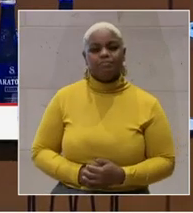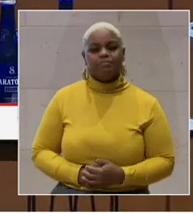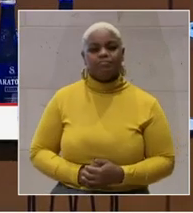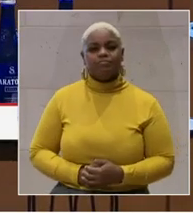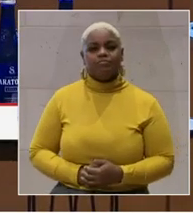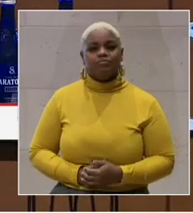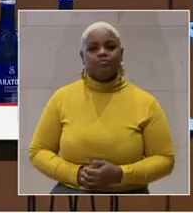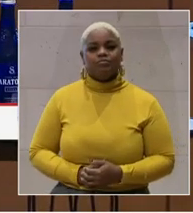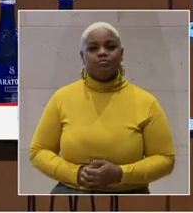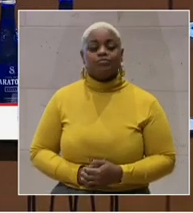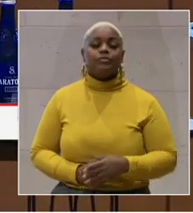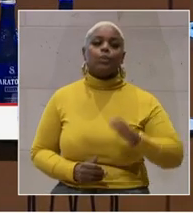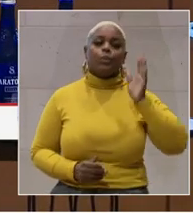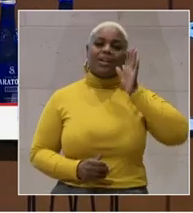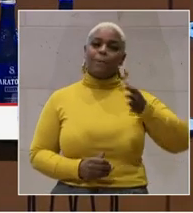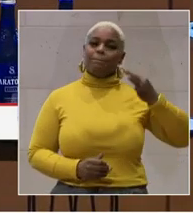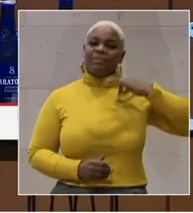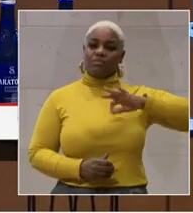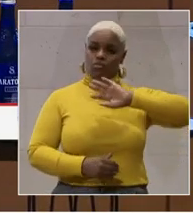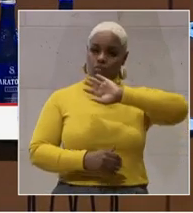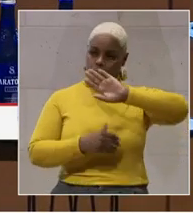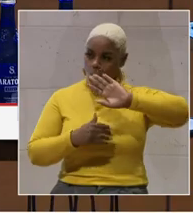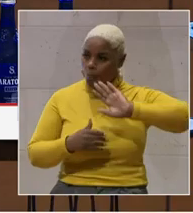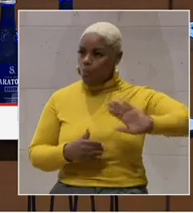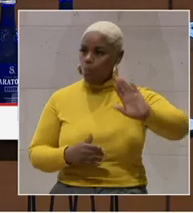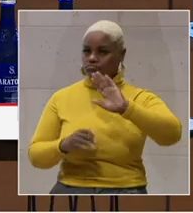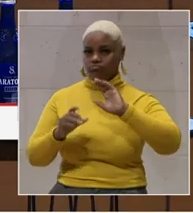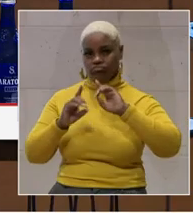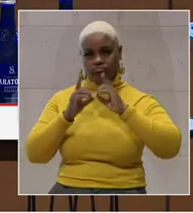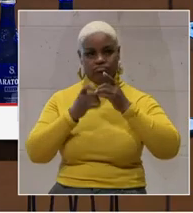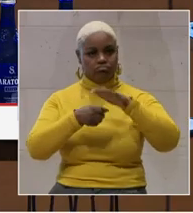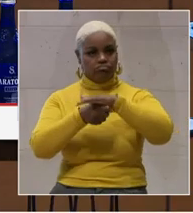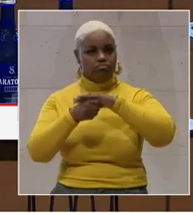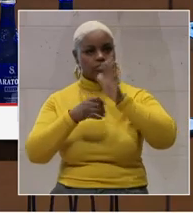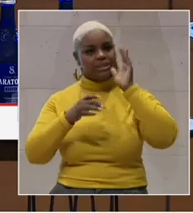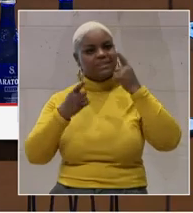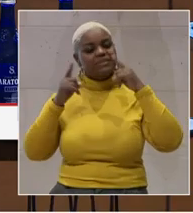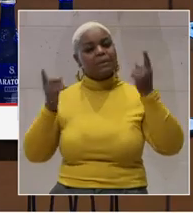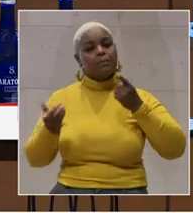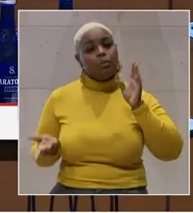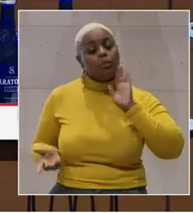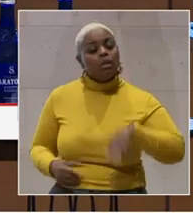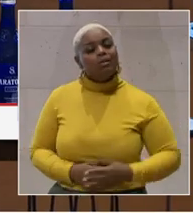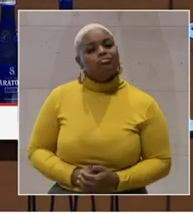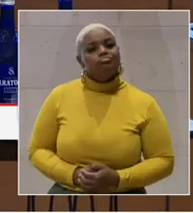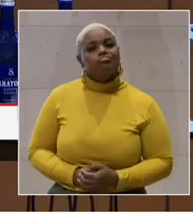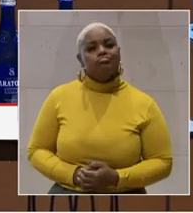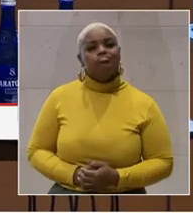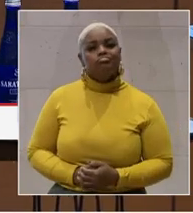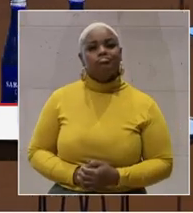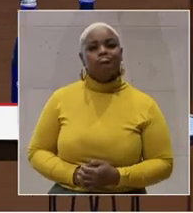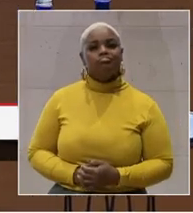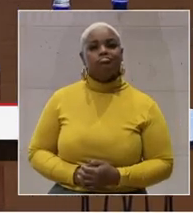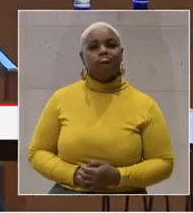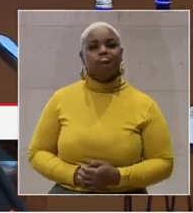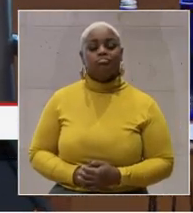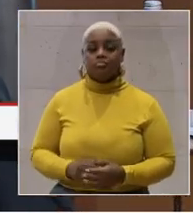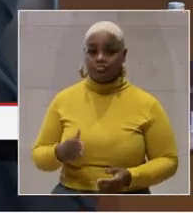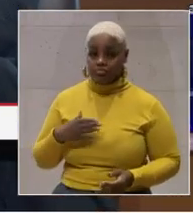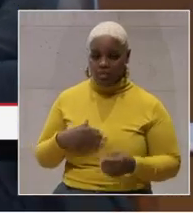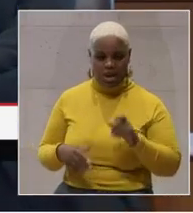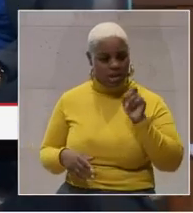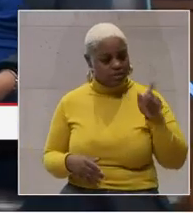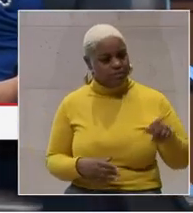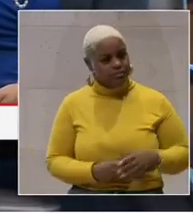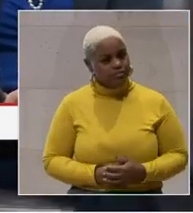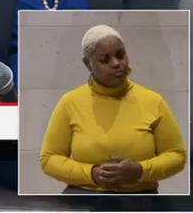their districts, I think we hopefully can get something done. Let me ask you, first of all, I